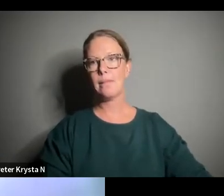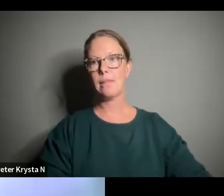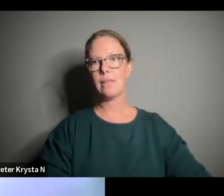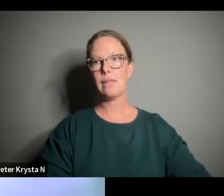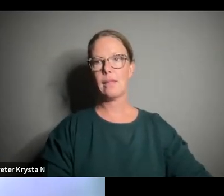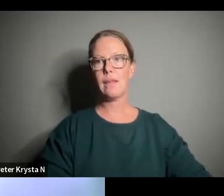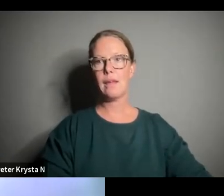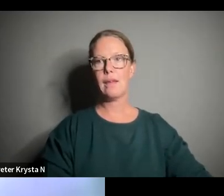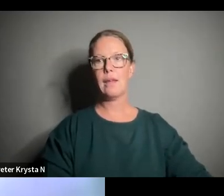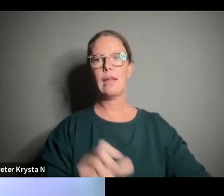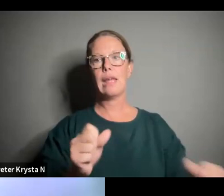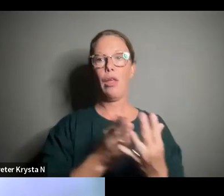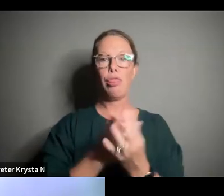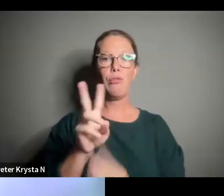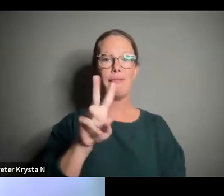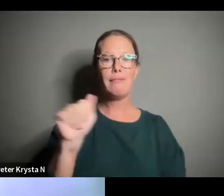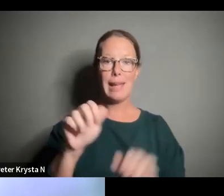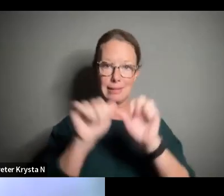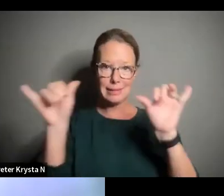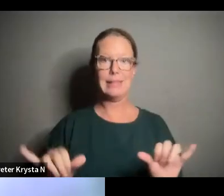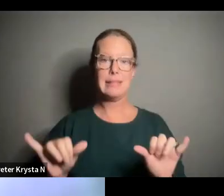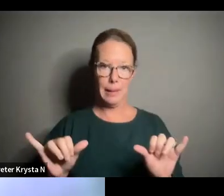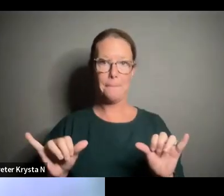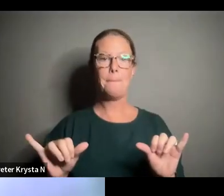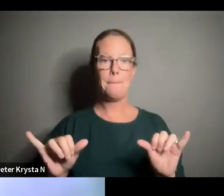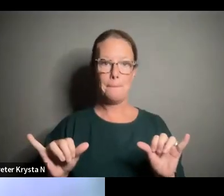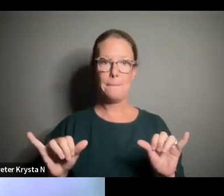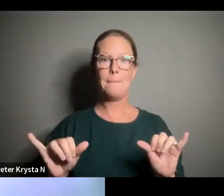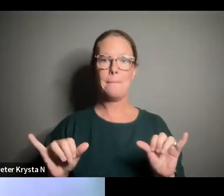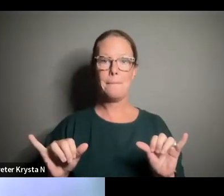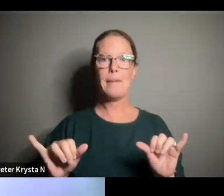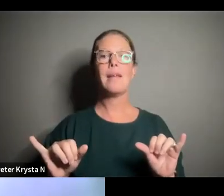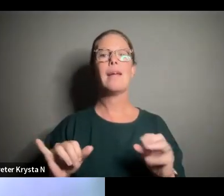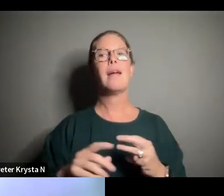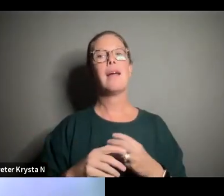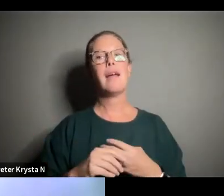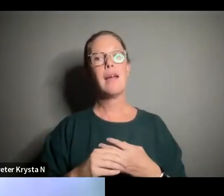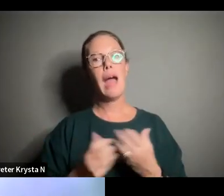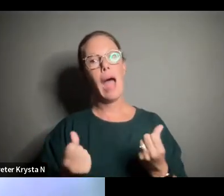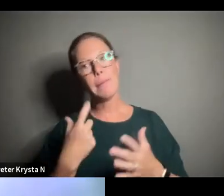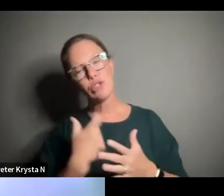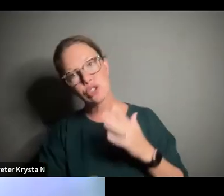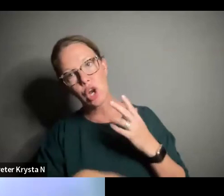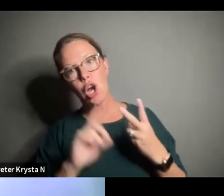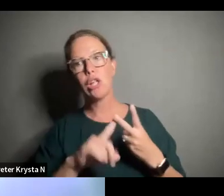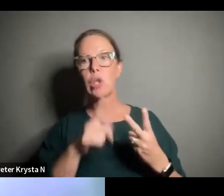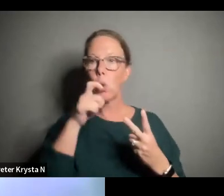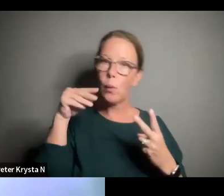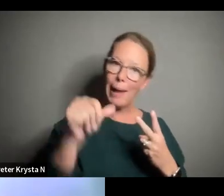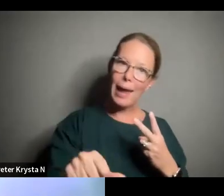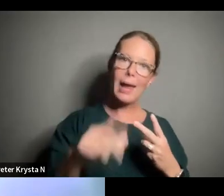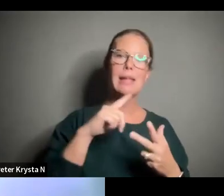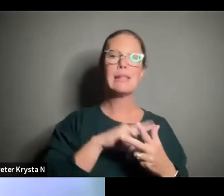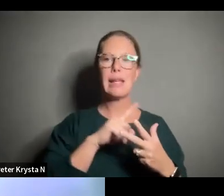get this through the VA system? But it follows through with the question, how much does it cost? Who pays for